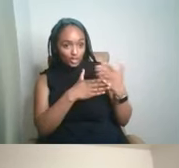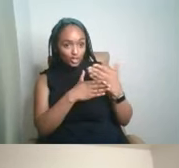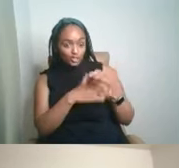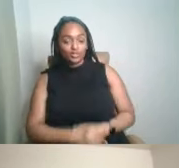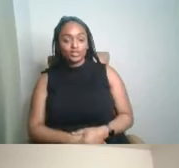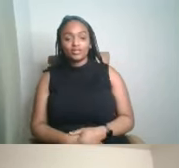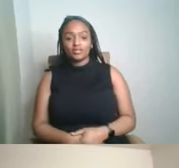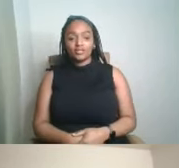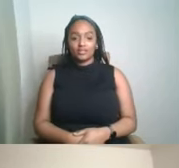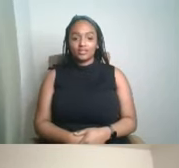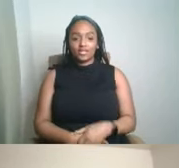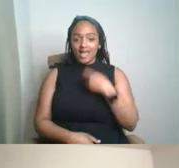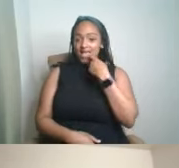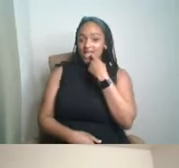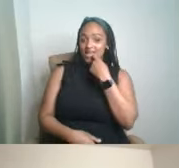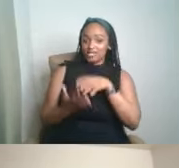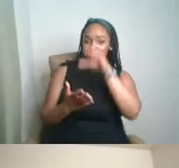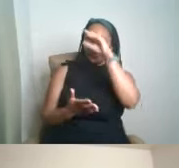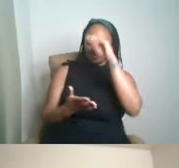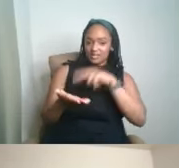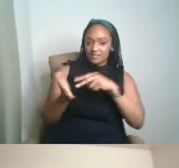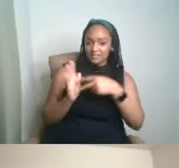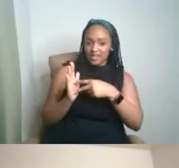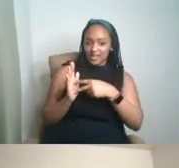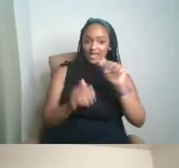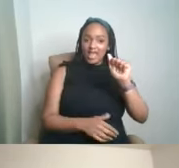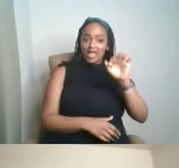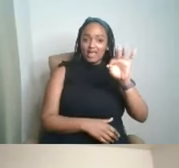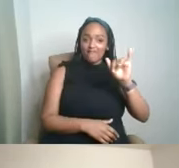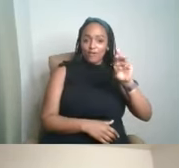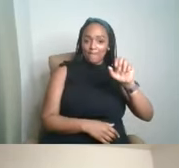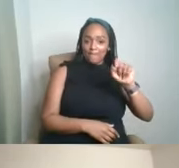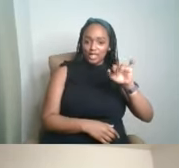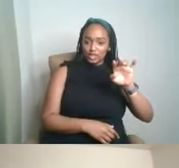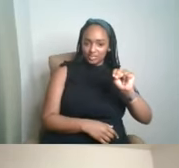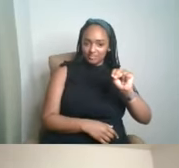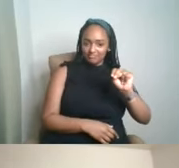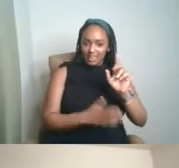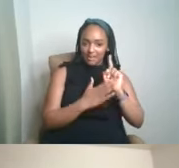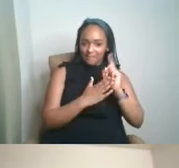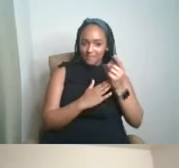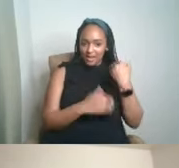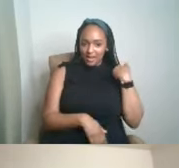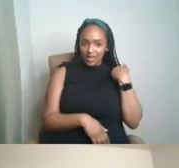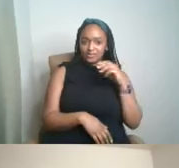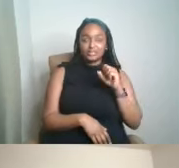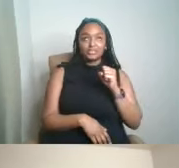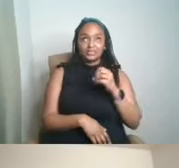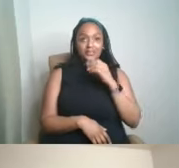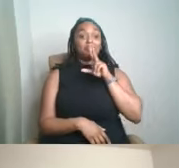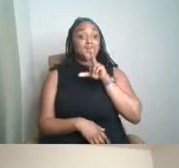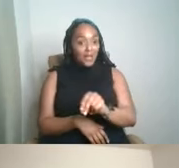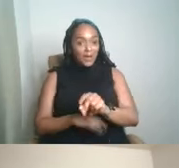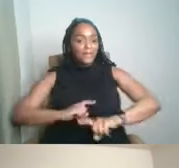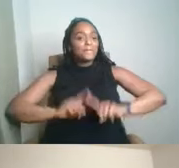I just learned what an affirmation was 2 seconds ago. So, no, but I'll